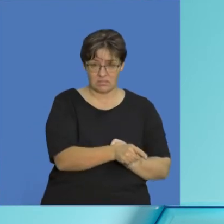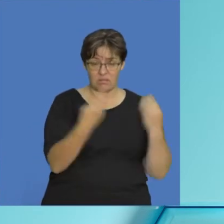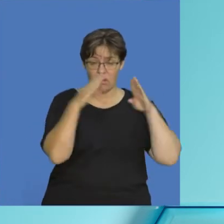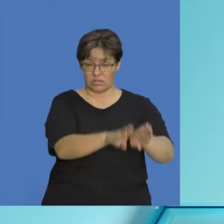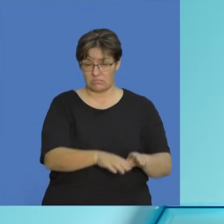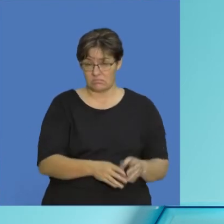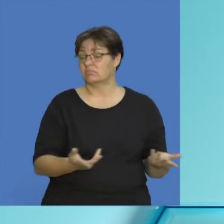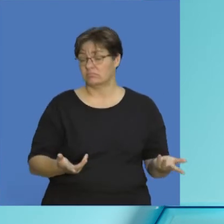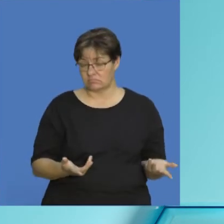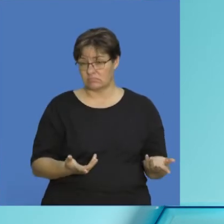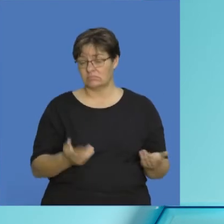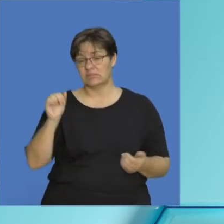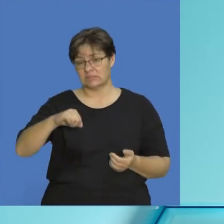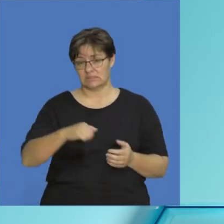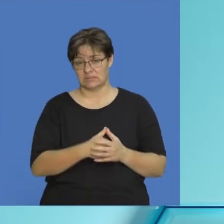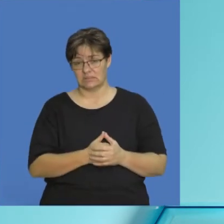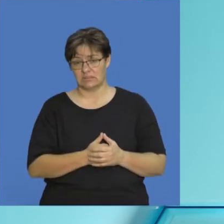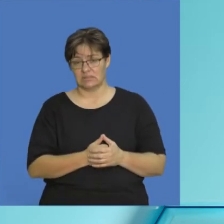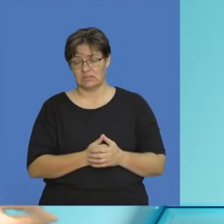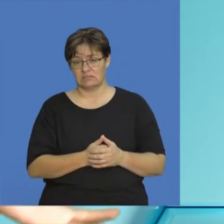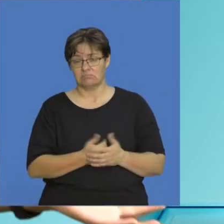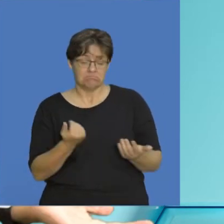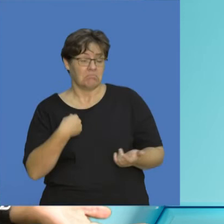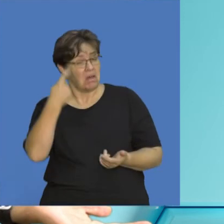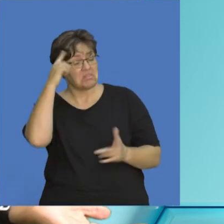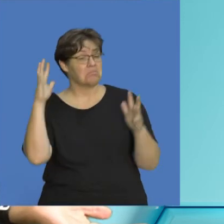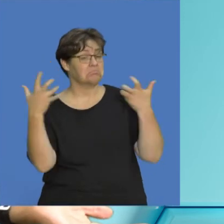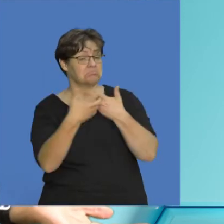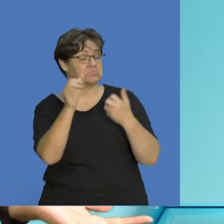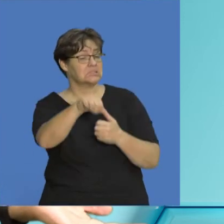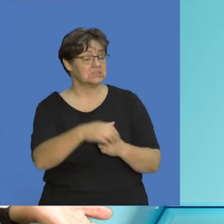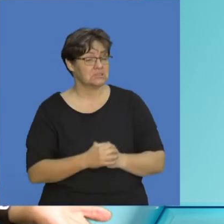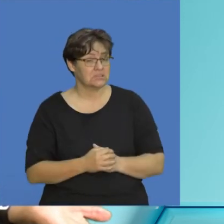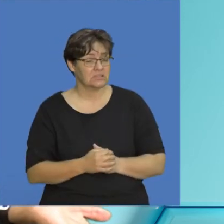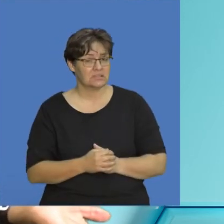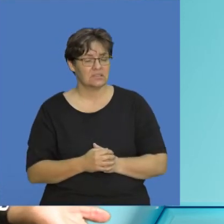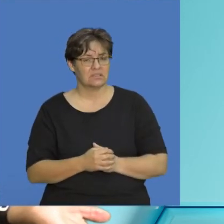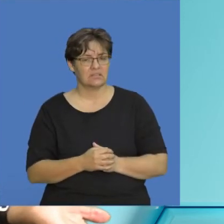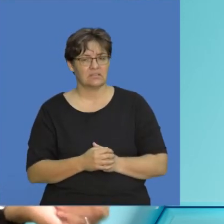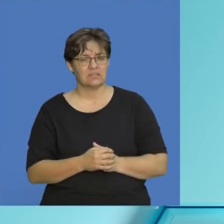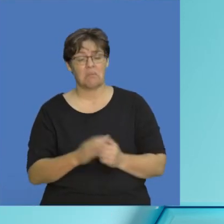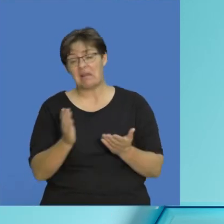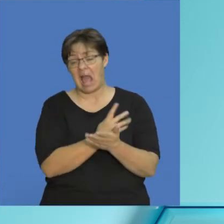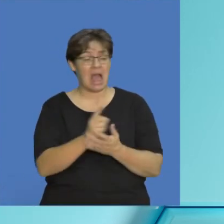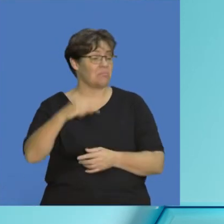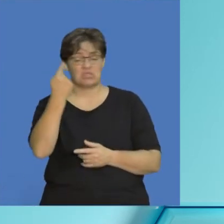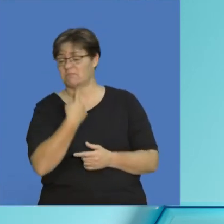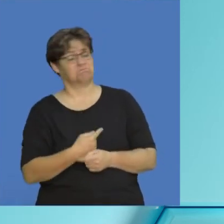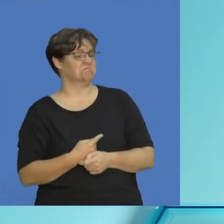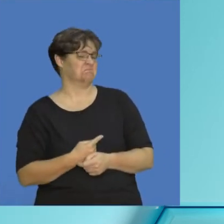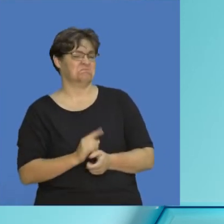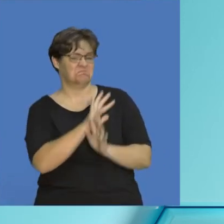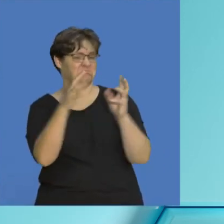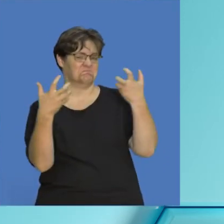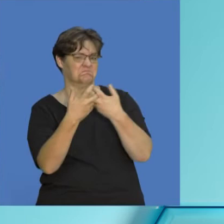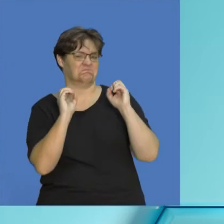many COVID cases and the lockdown? Yes, I think there is a relationship between that. Okay, but